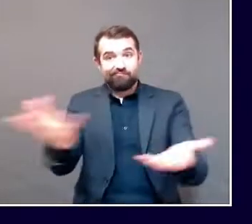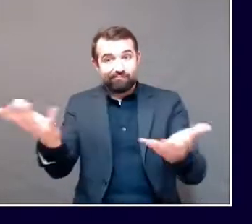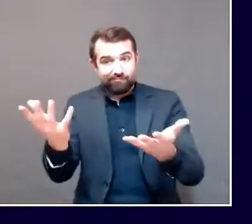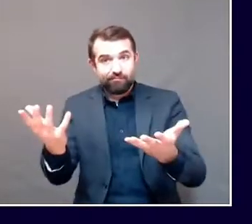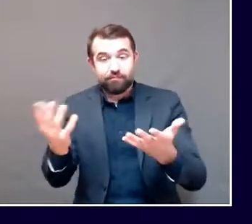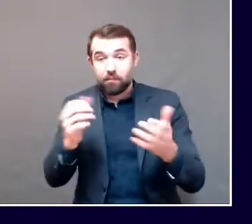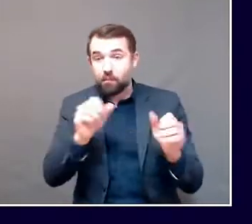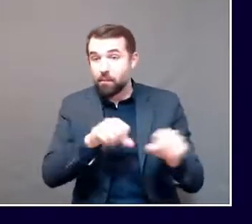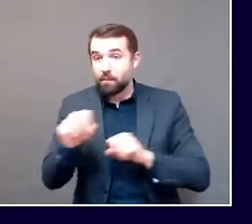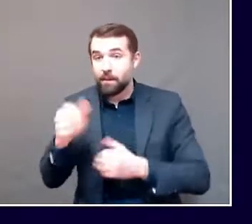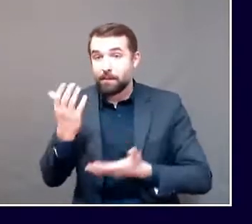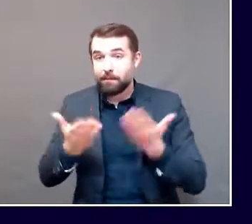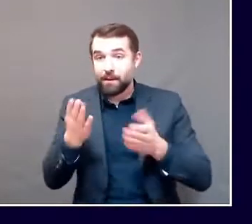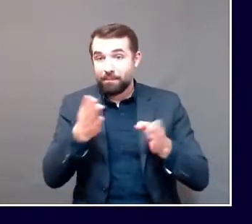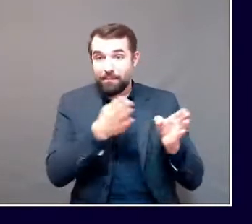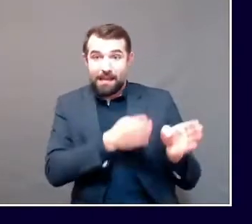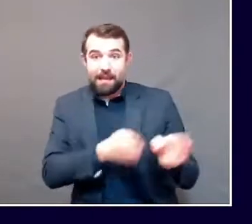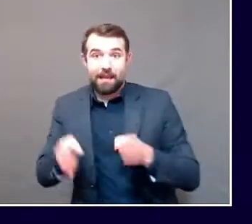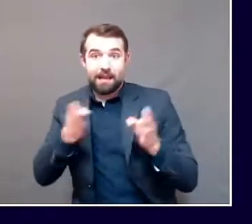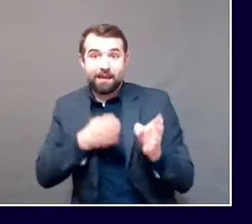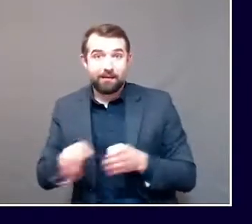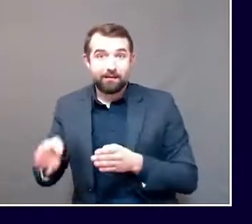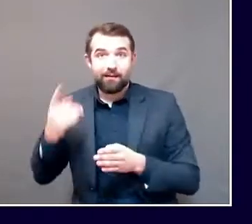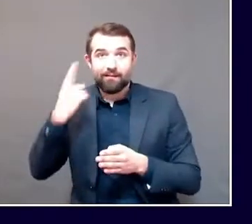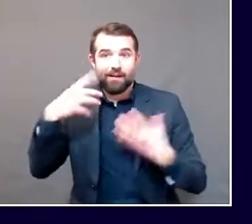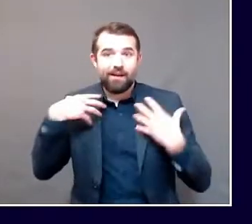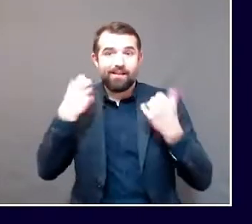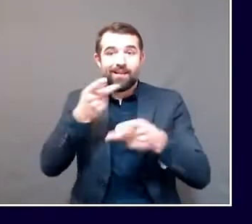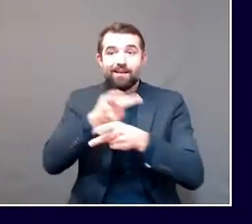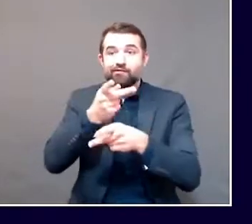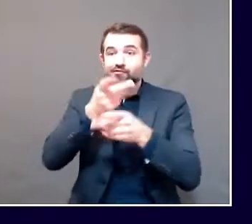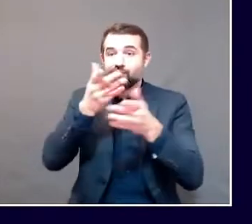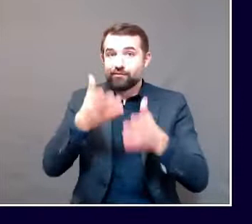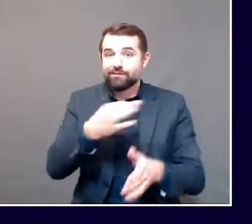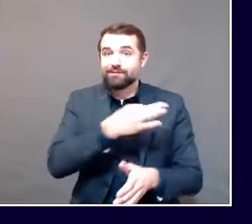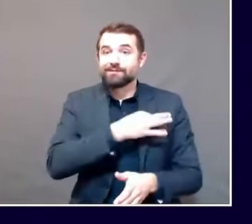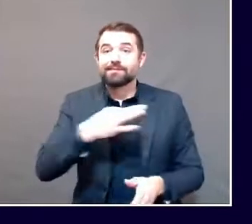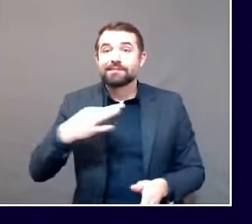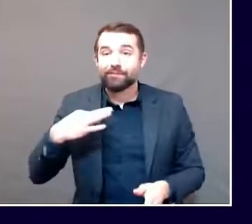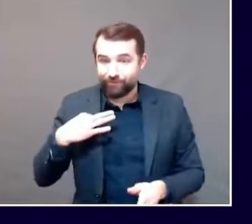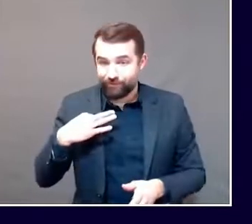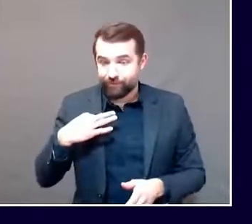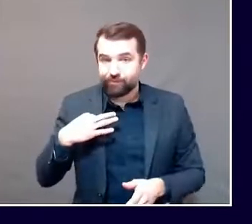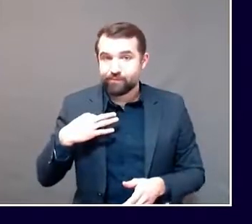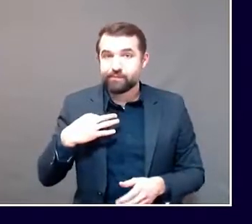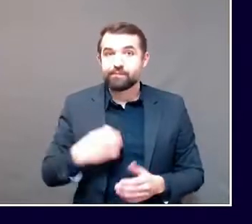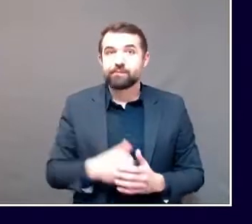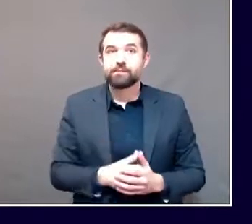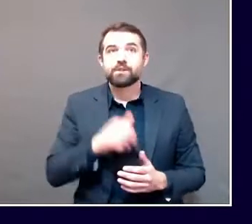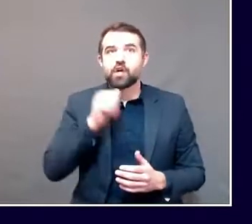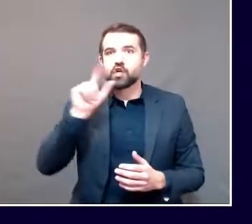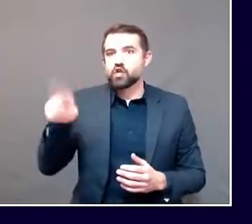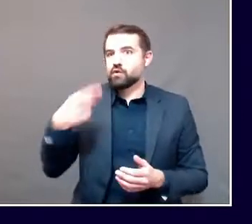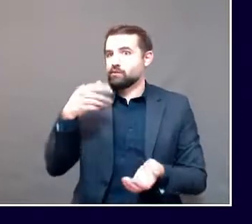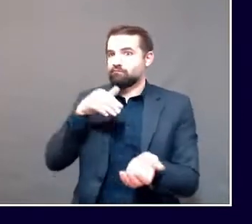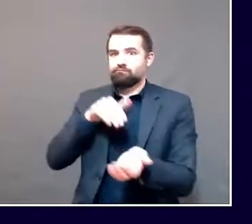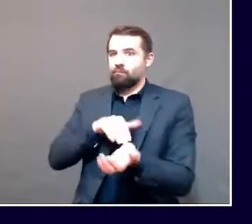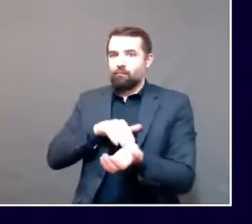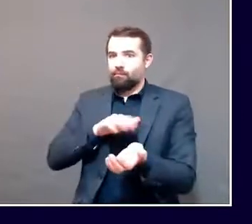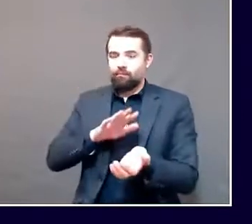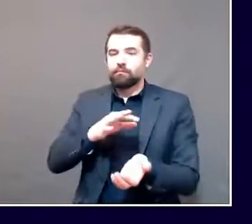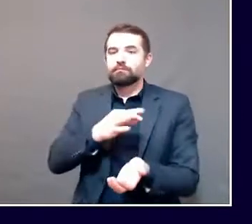individual healthcare personnel, not just providers, but personnel who are affiliated and patient-facing in some